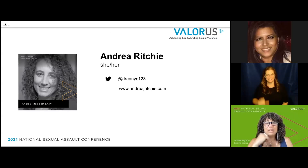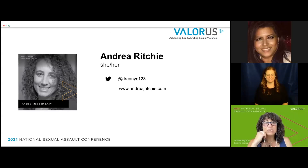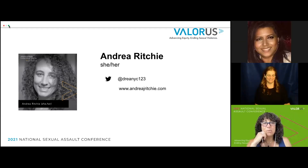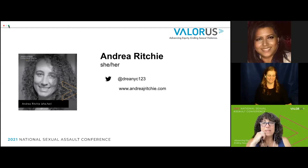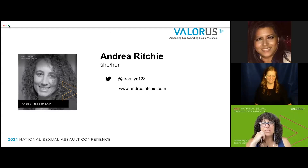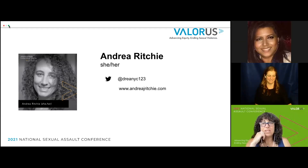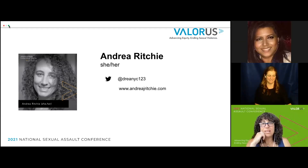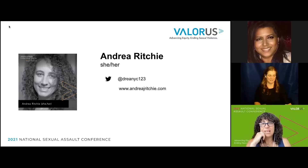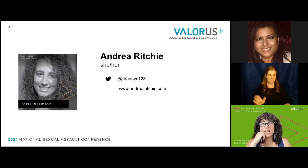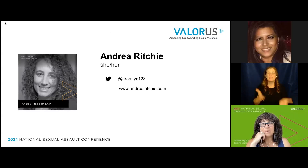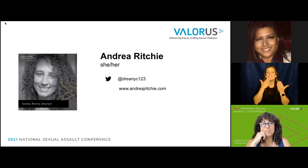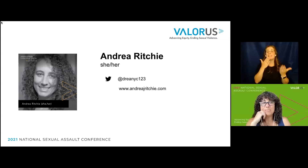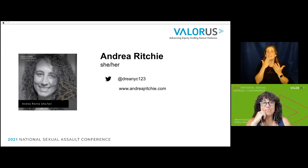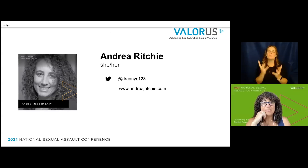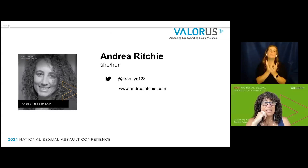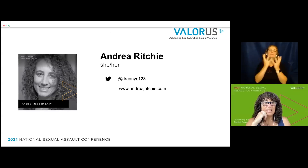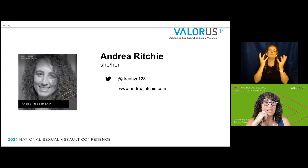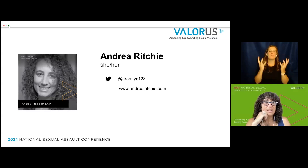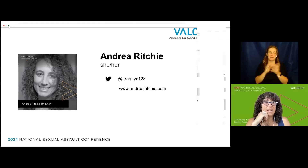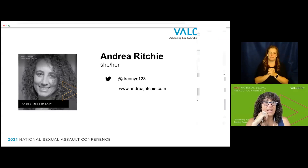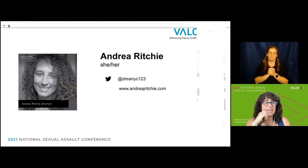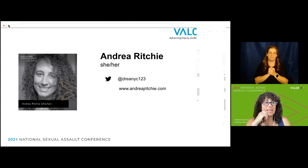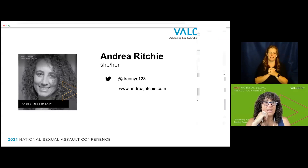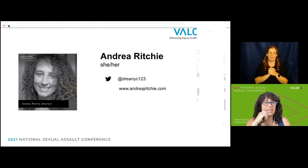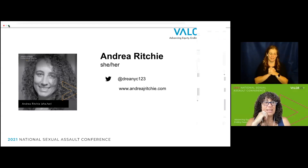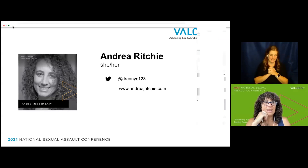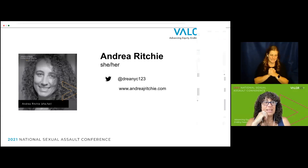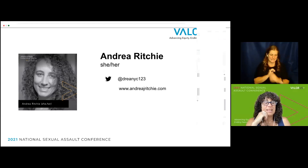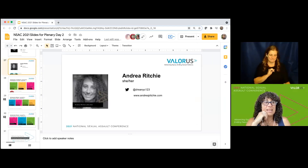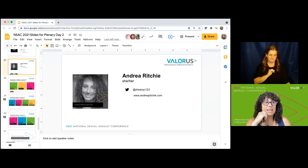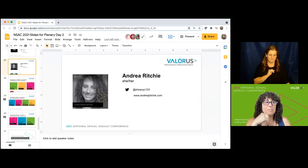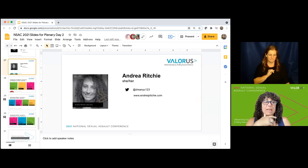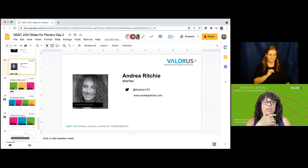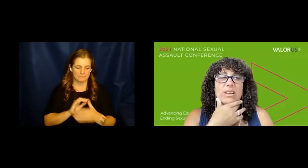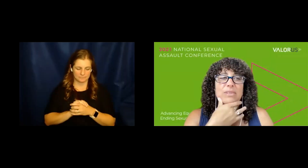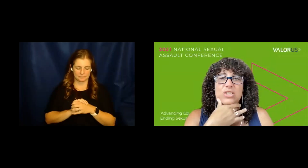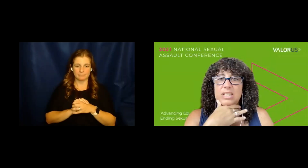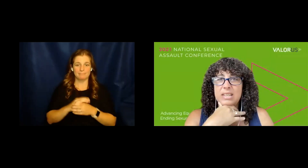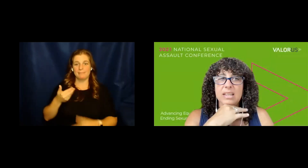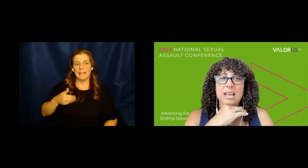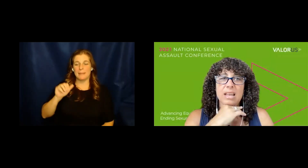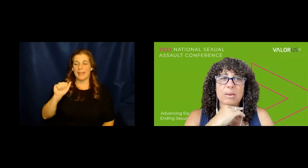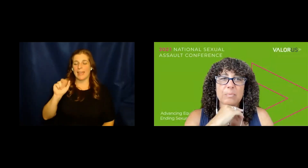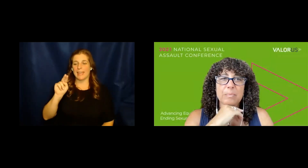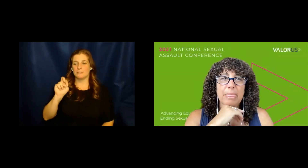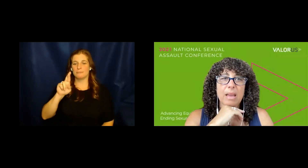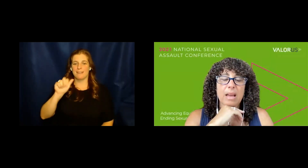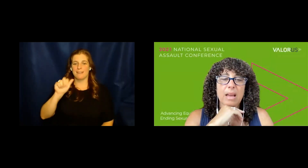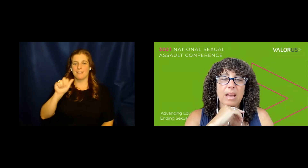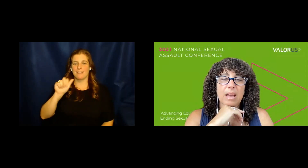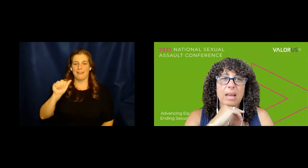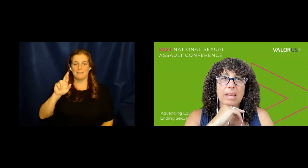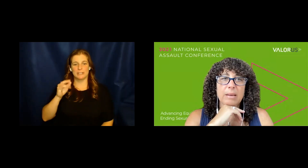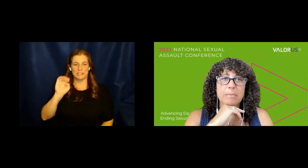Thank you so much, Sandra. I'm Andrea Ritchie.